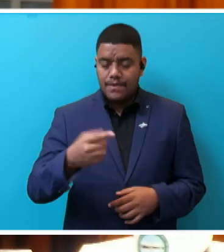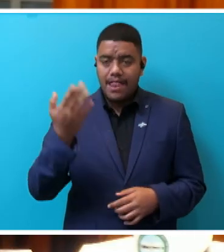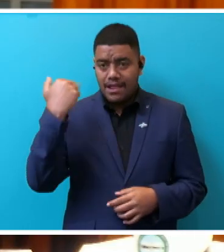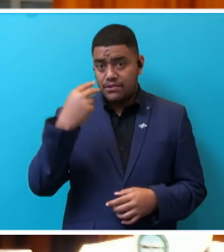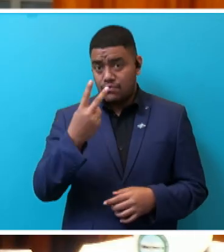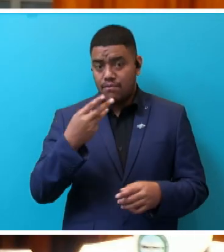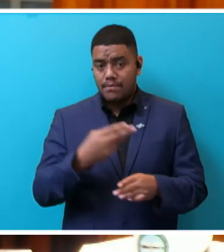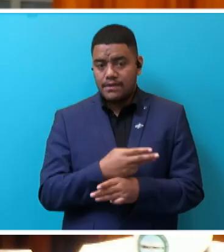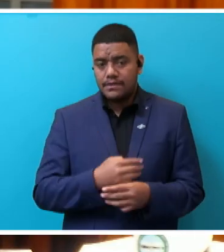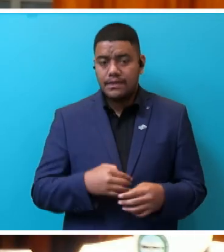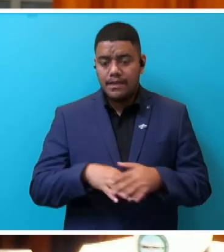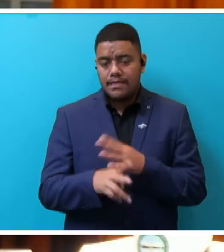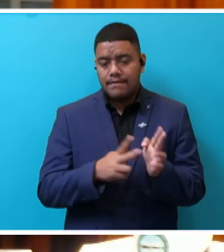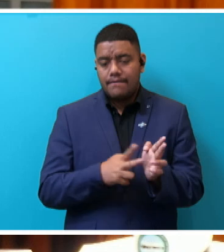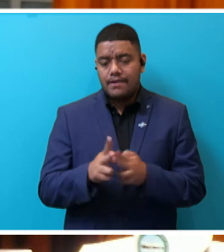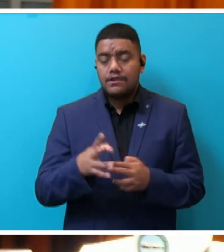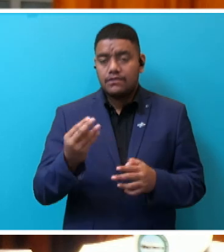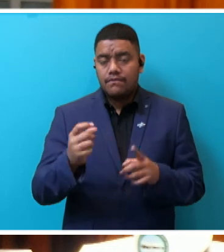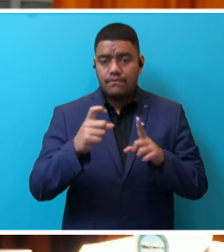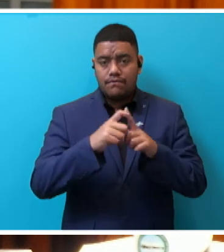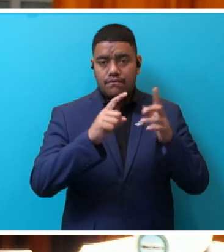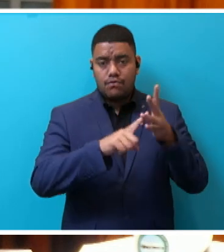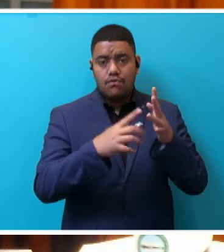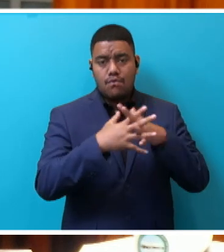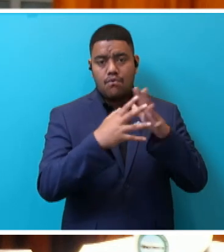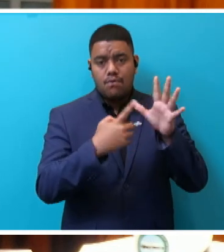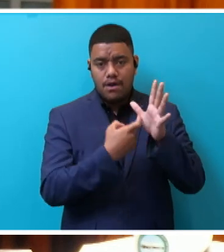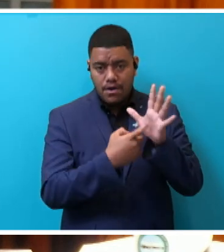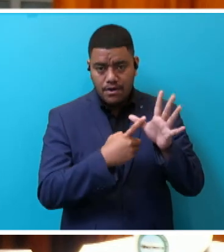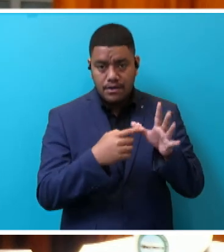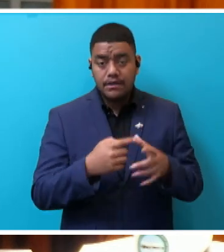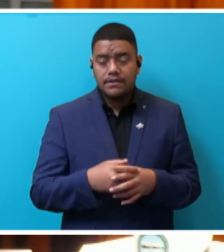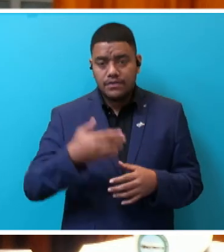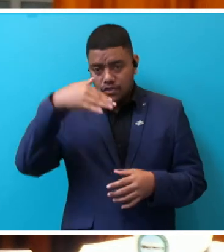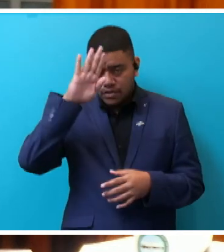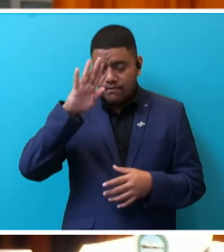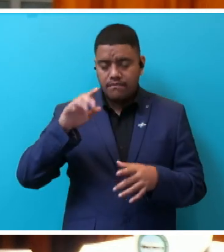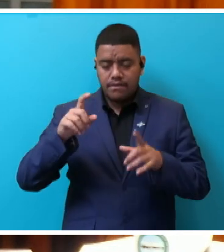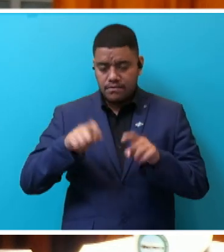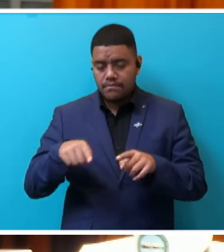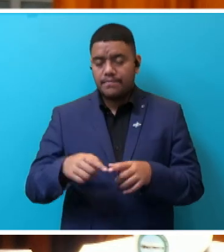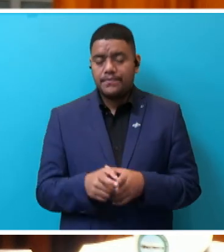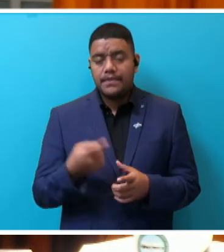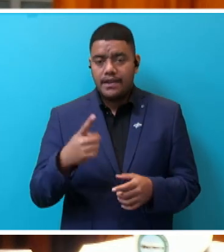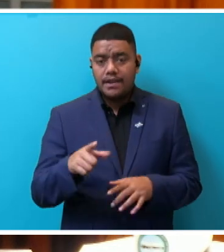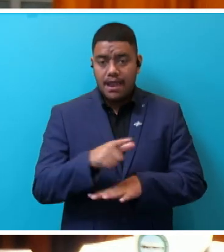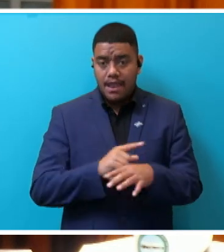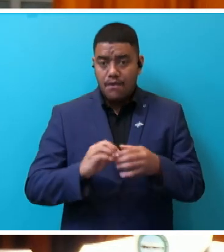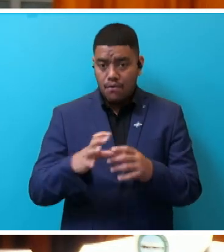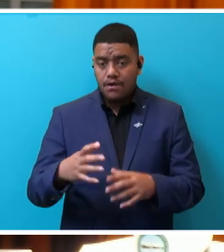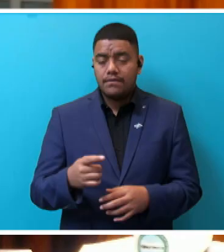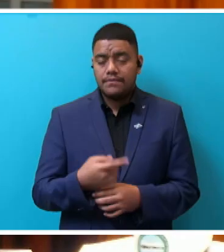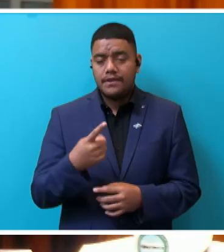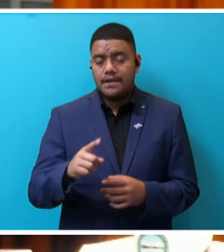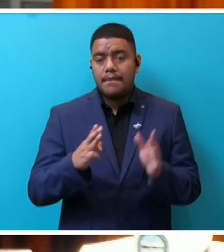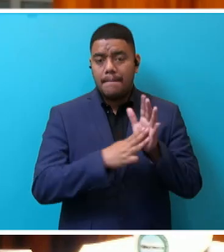months in the village of Ndawara, where the chiefs were present, the landowning unit was present, the Turan